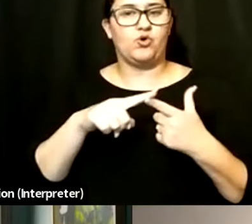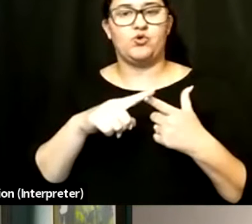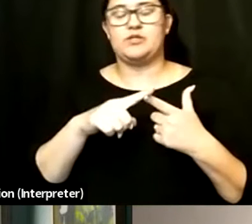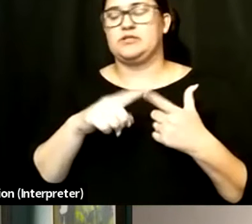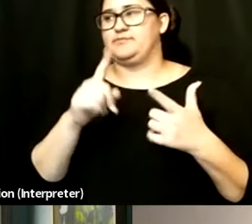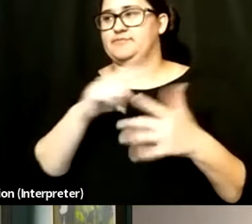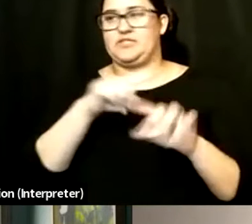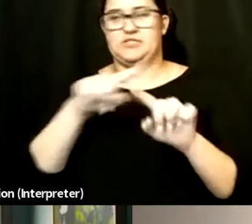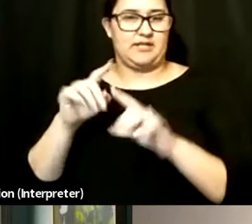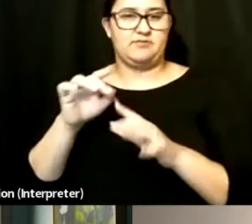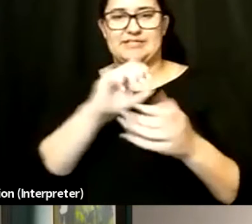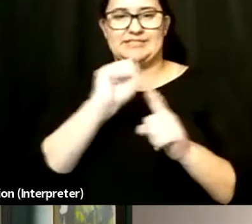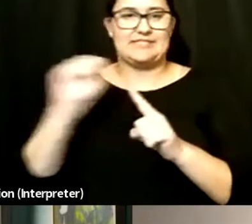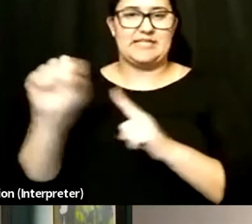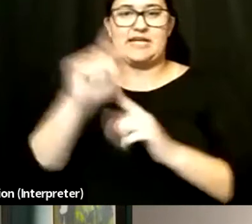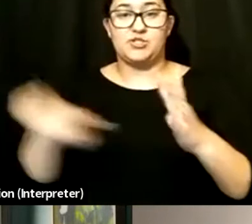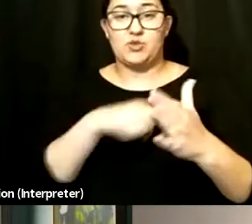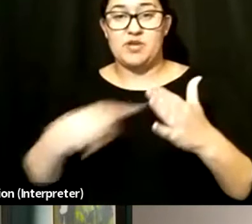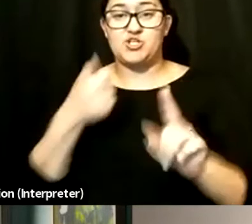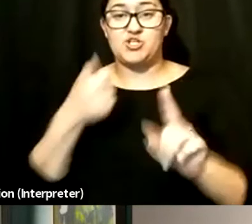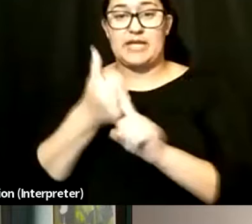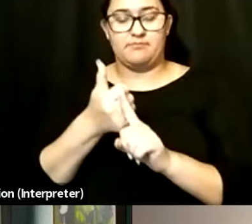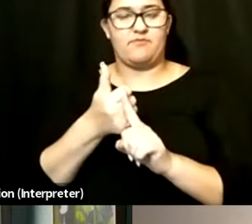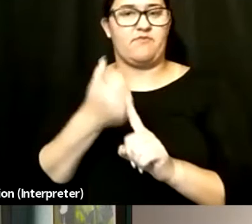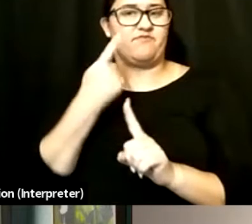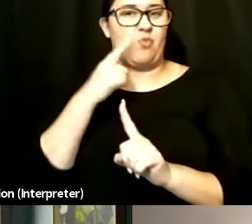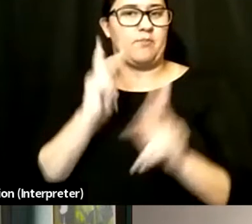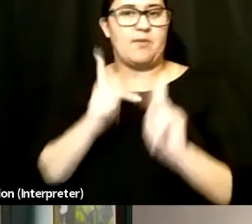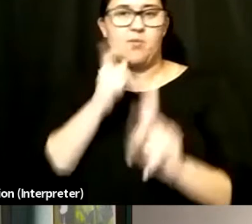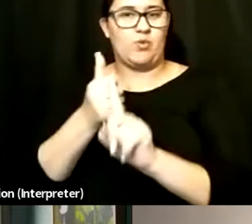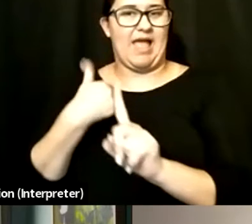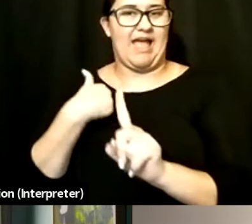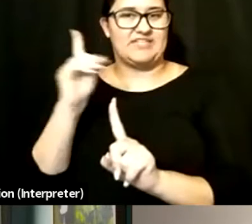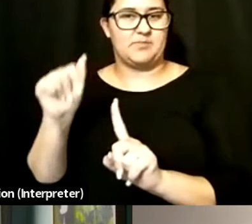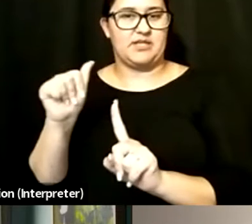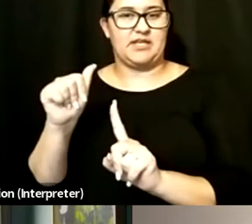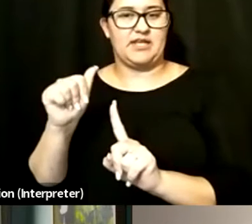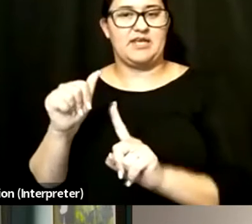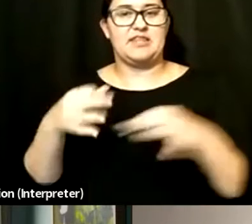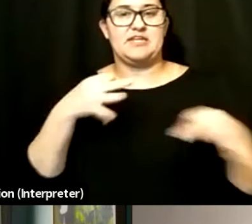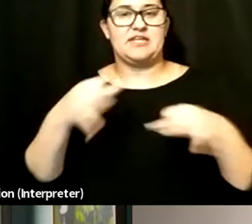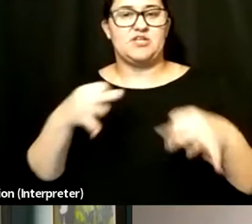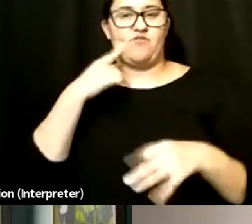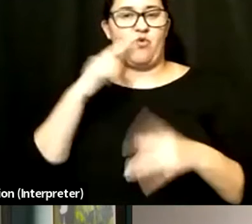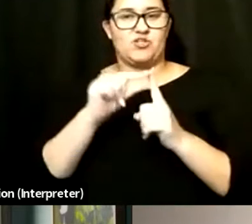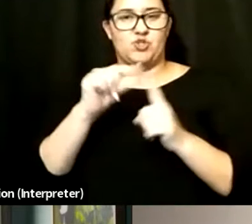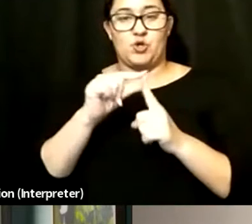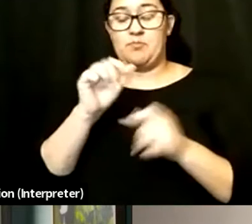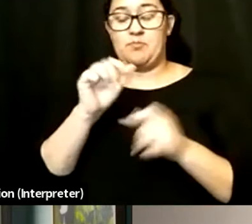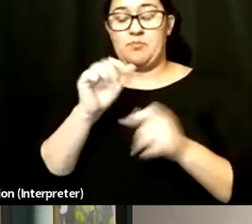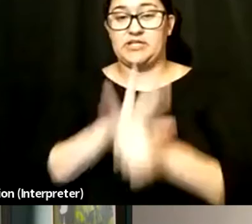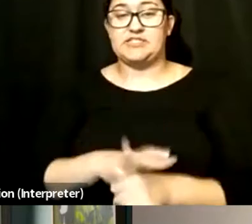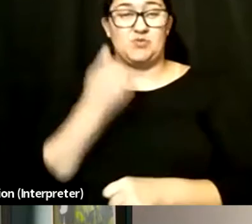people with disabilities. And when the definition for the term ableism is actually fairly recent